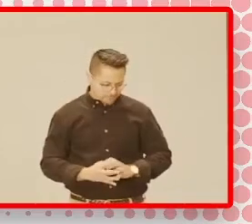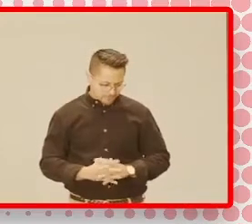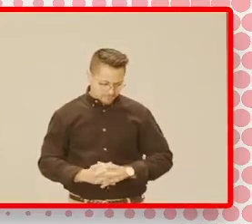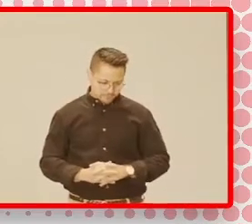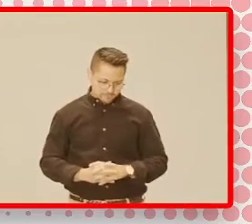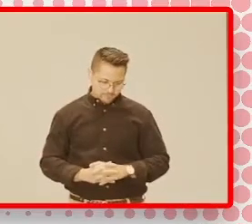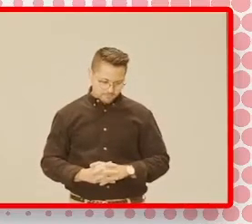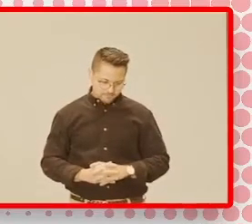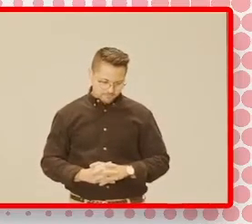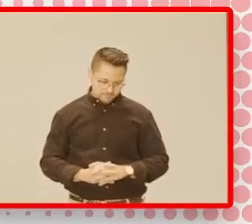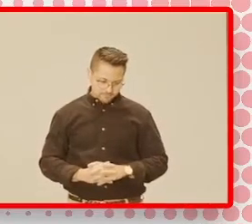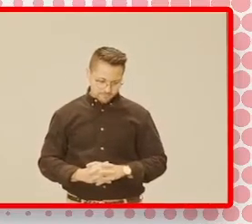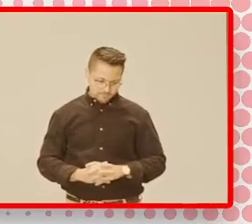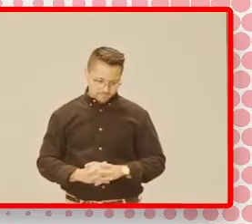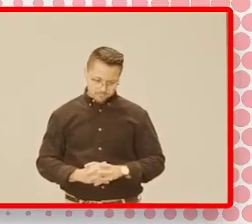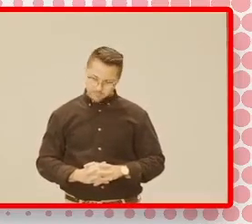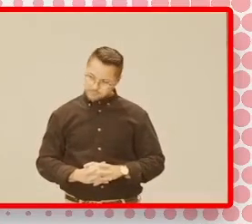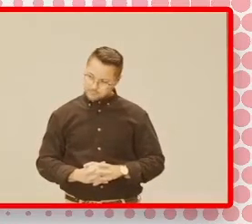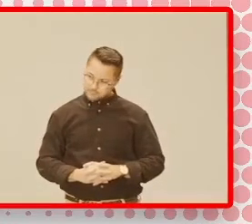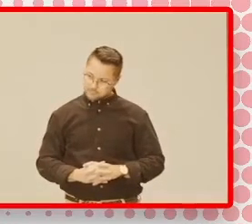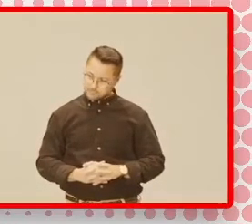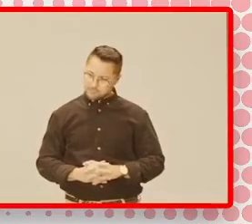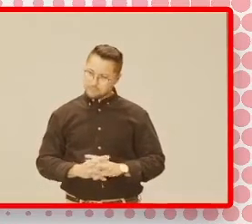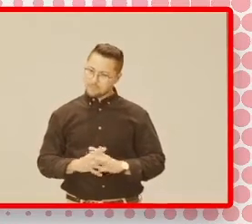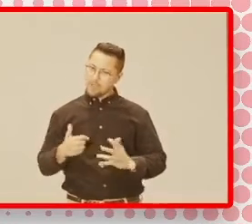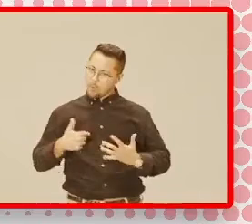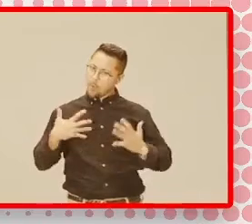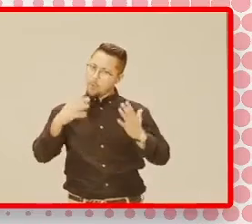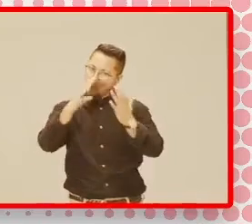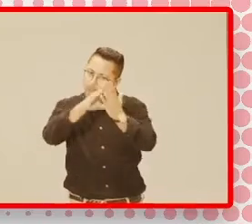please go to chrisnikic.com